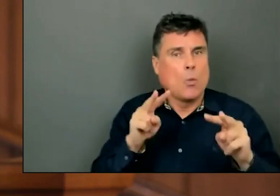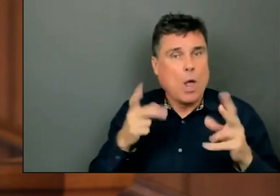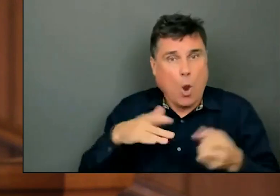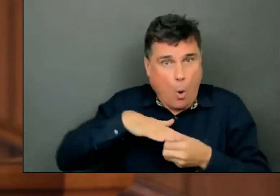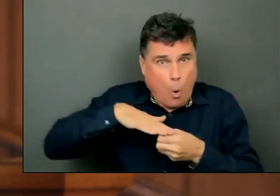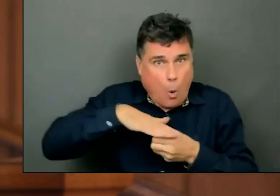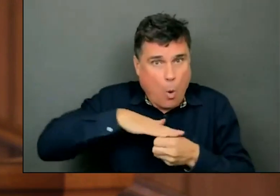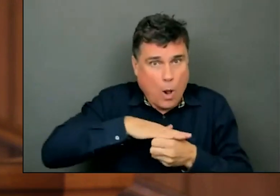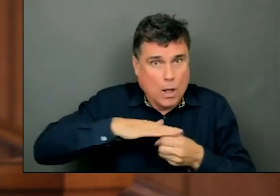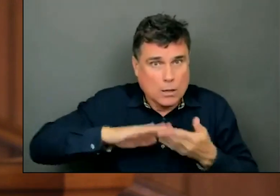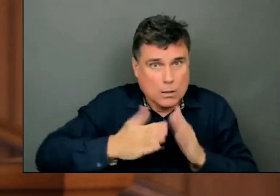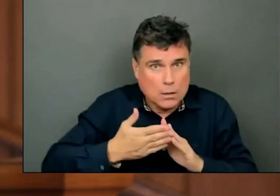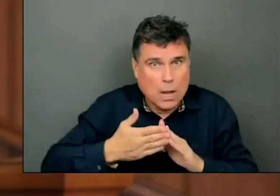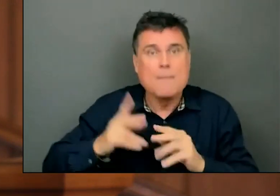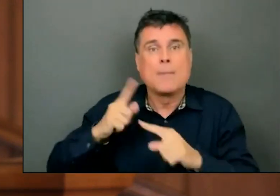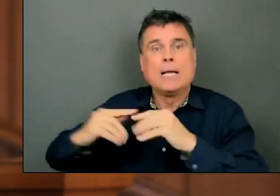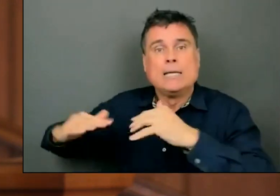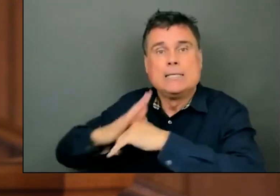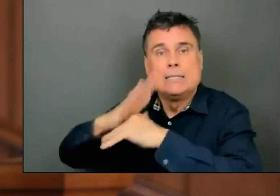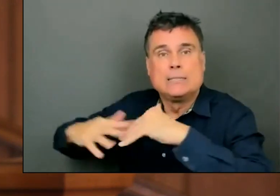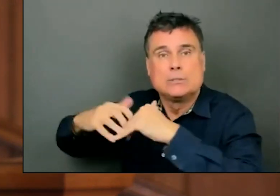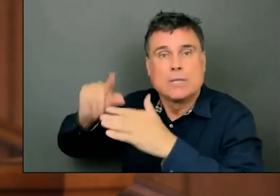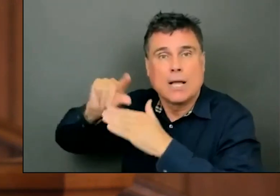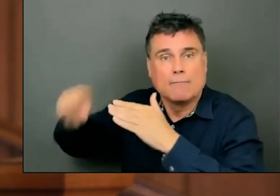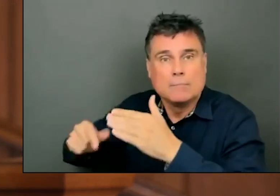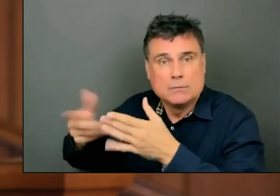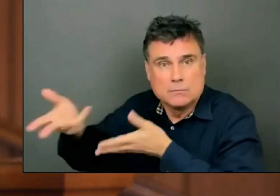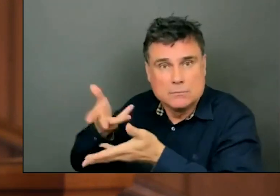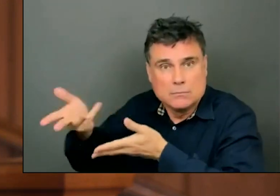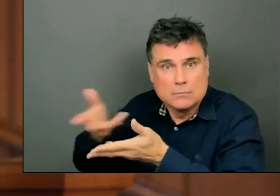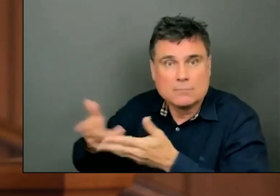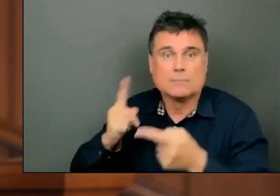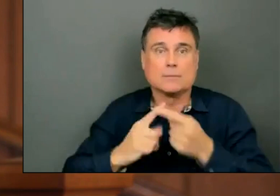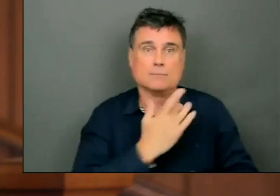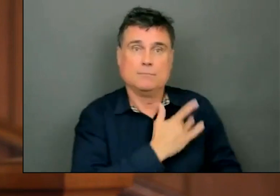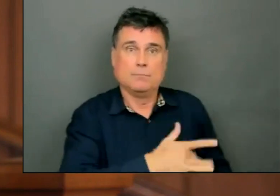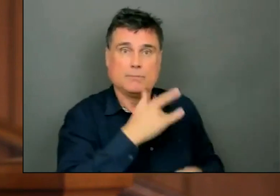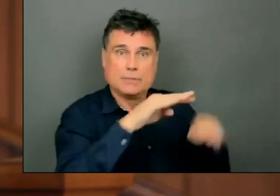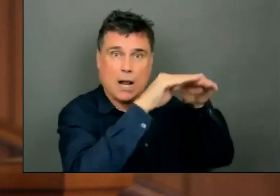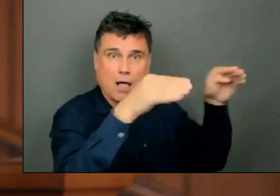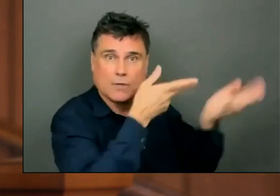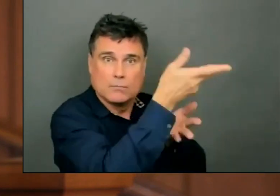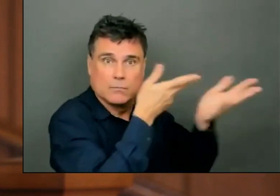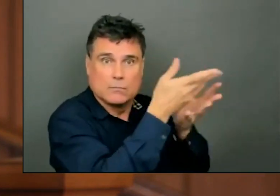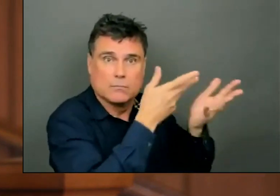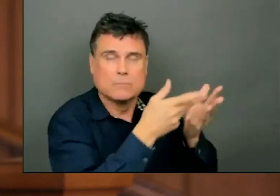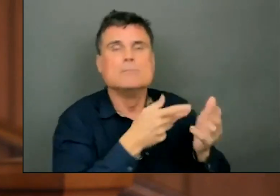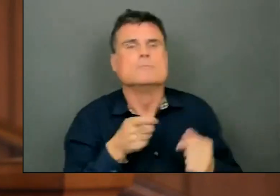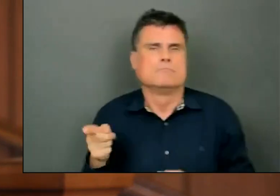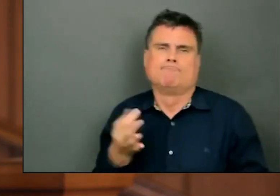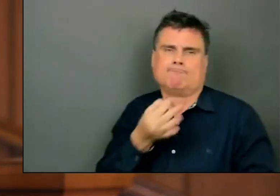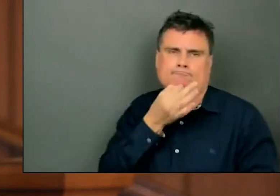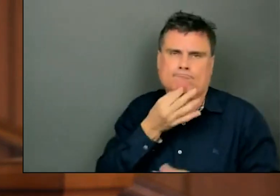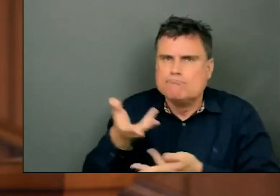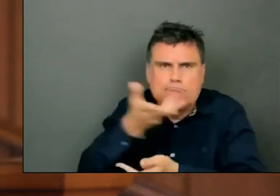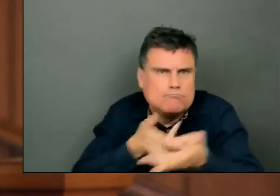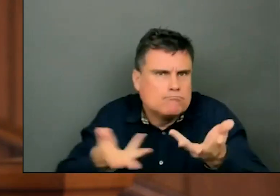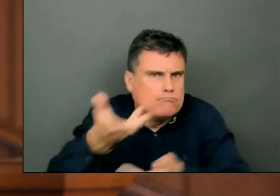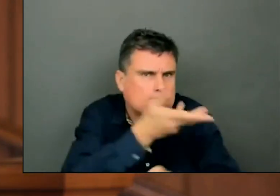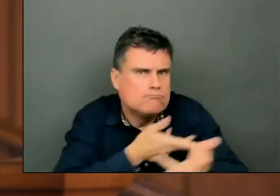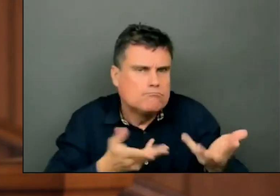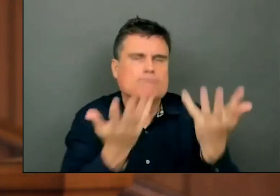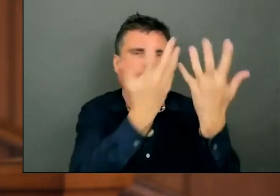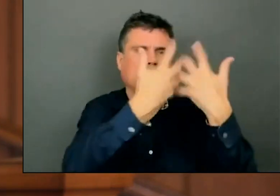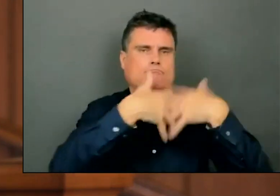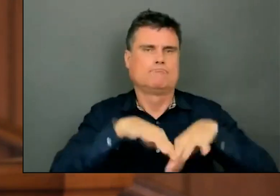British Columbia, the government that I have the honour of running and overseeing, is focused on making sure that the needs of municipal governments, the needs of